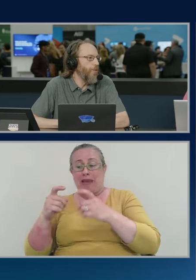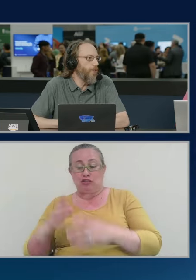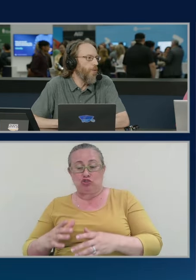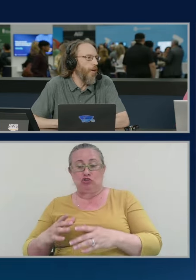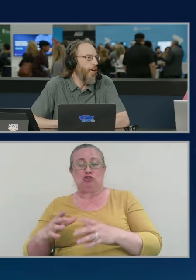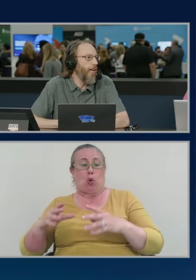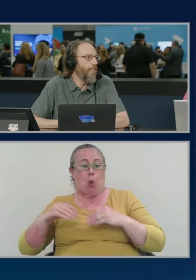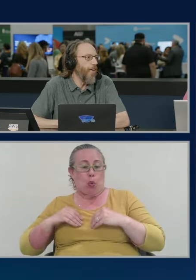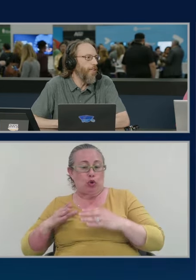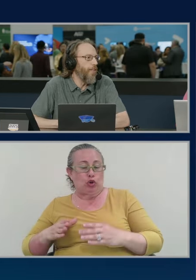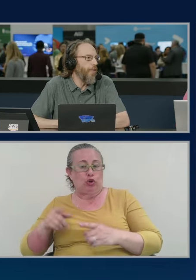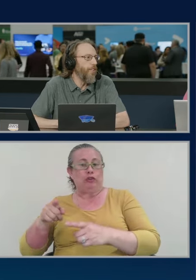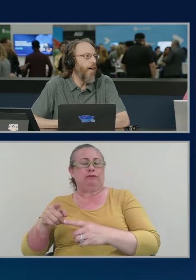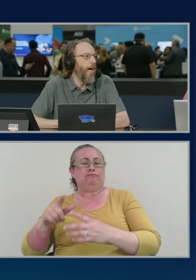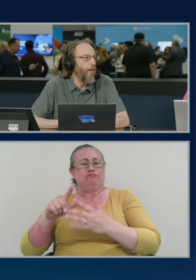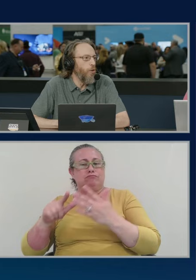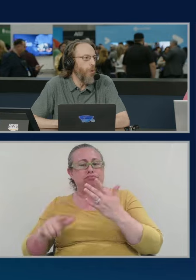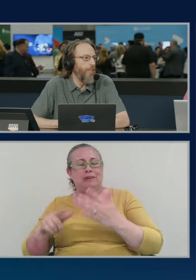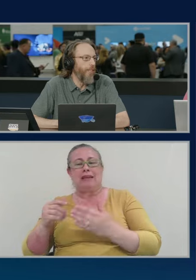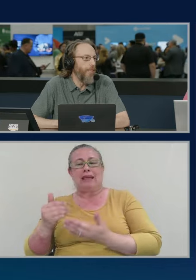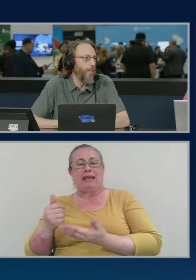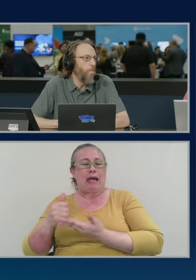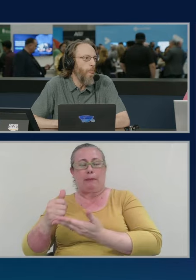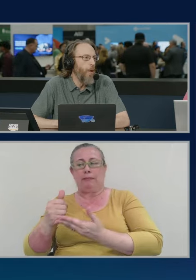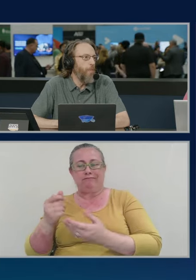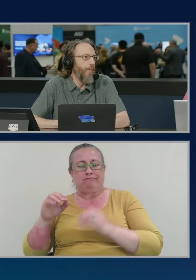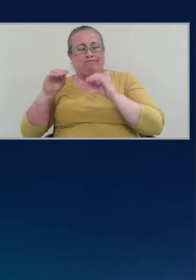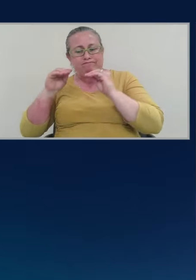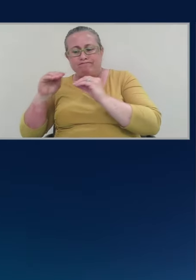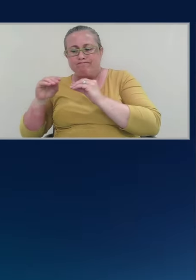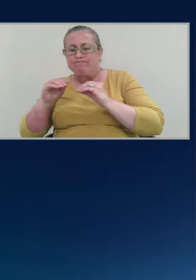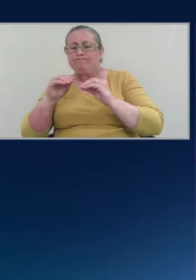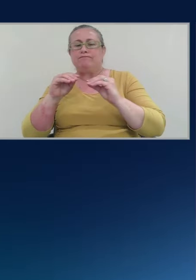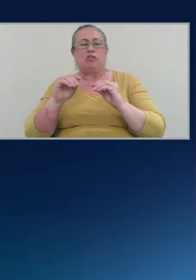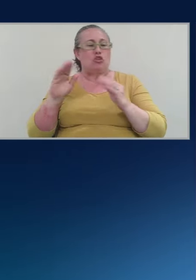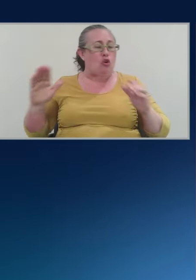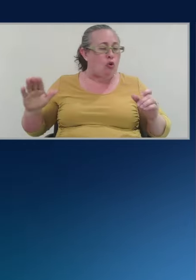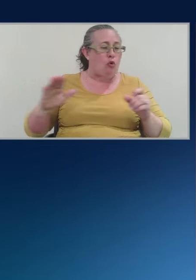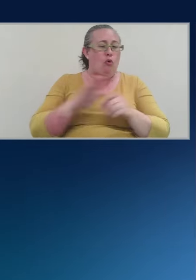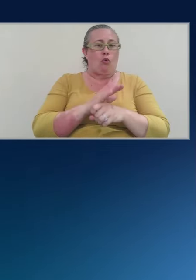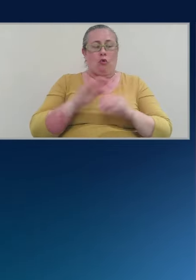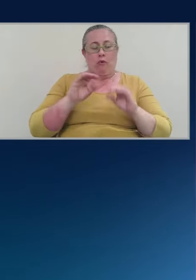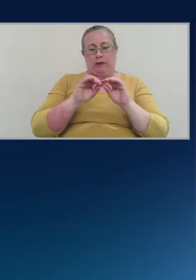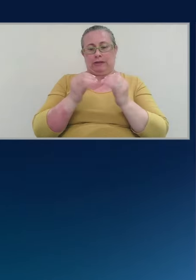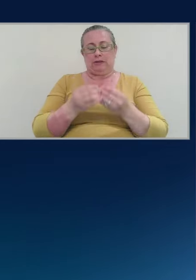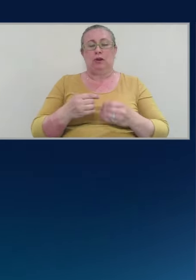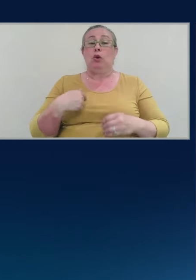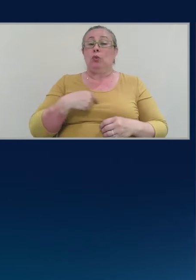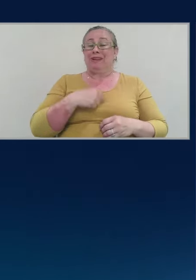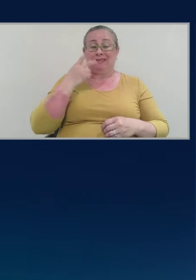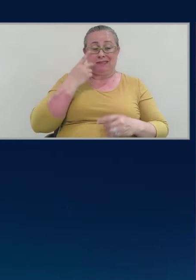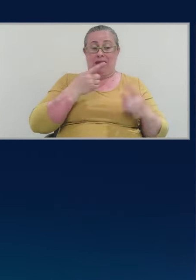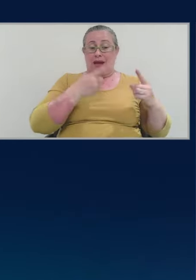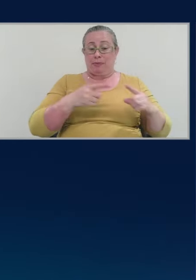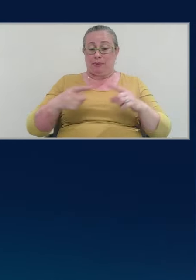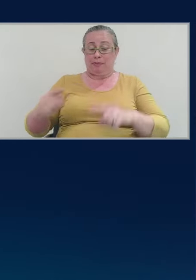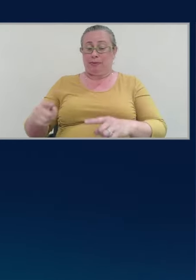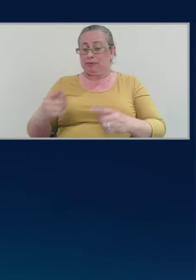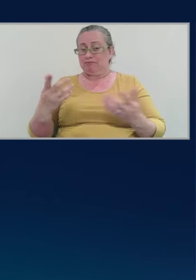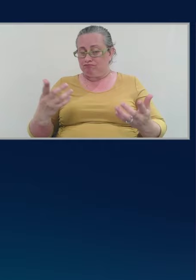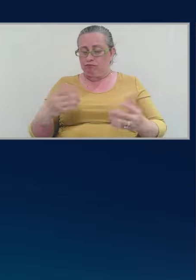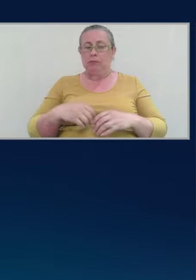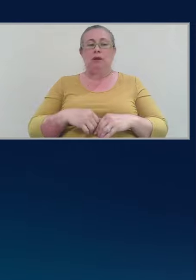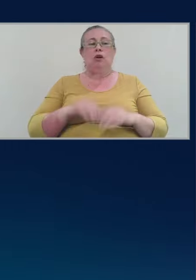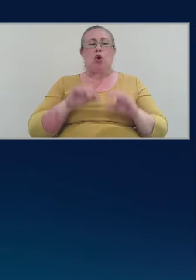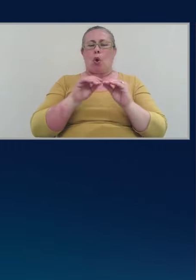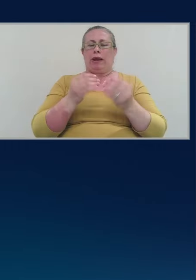help to educate the entire organization. Yeah. Because the trap we see a lot of times is organizations come at